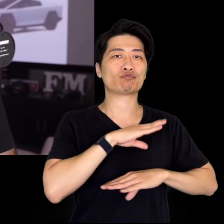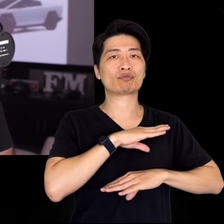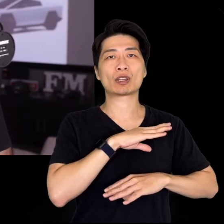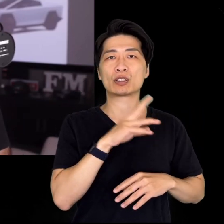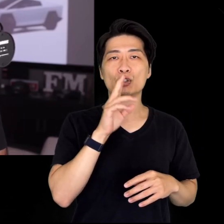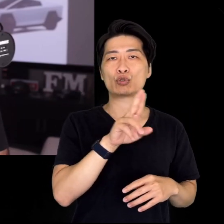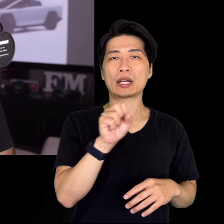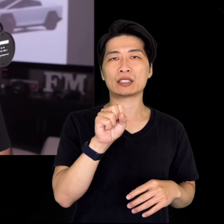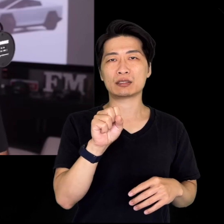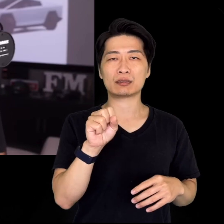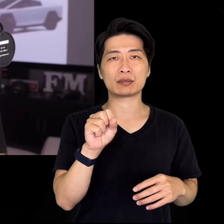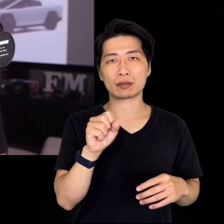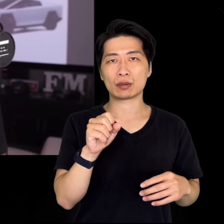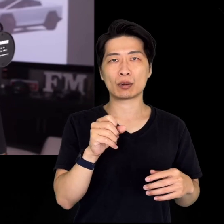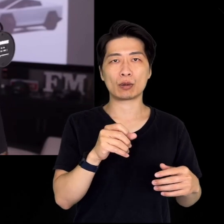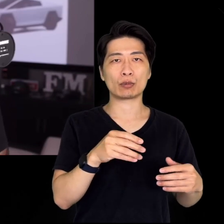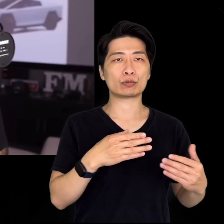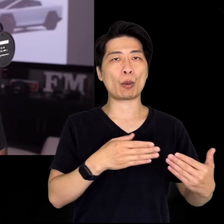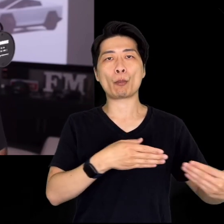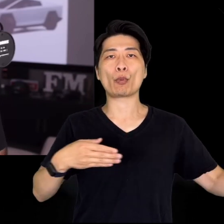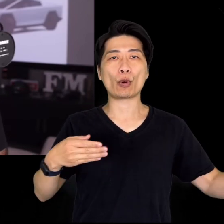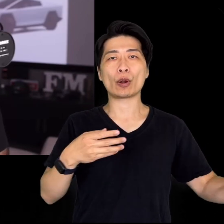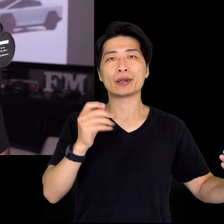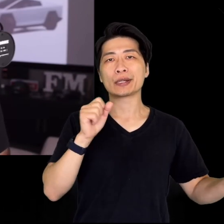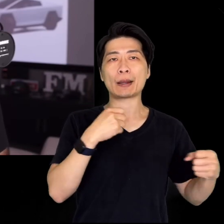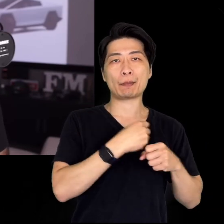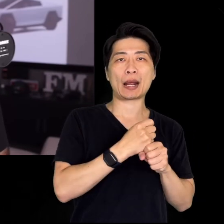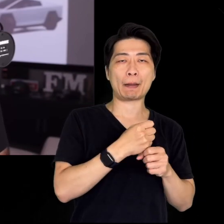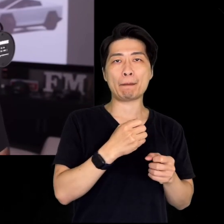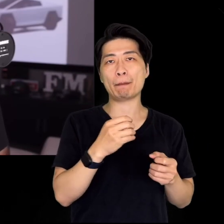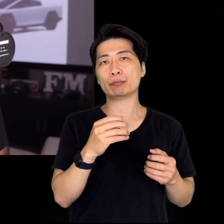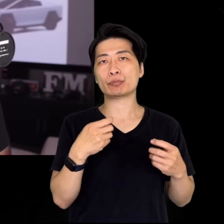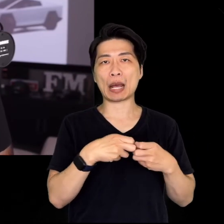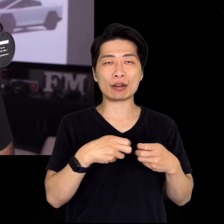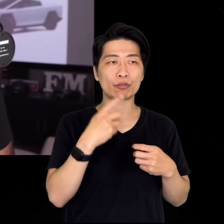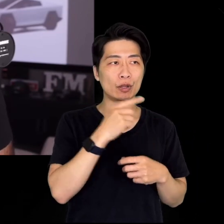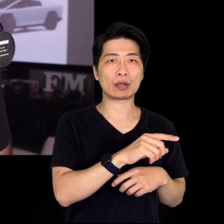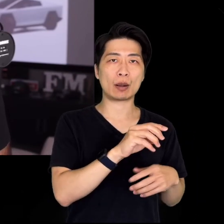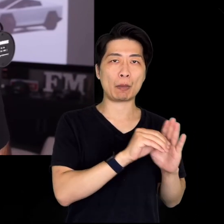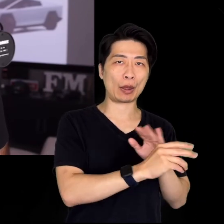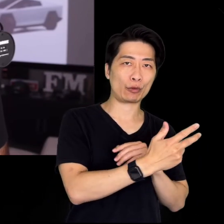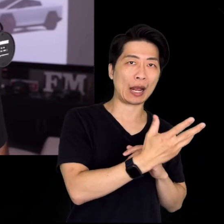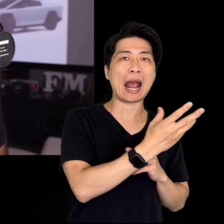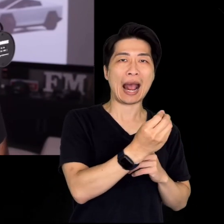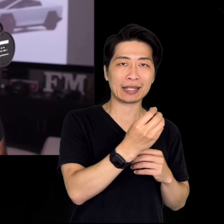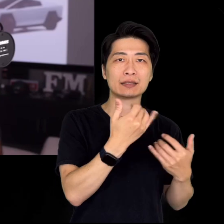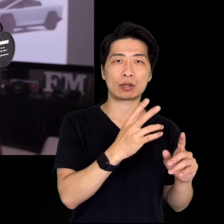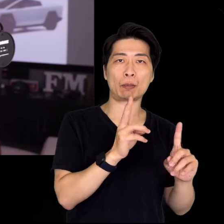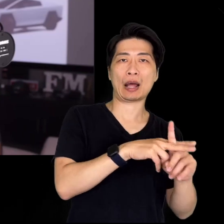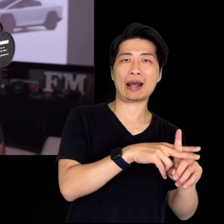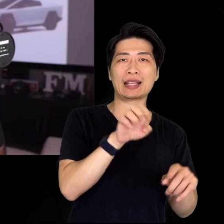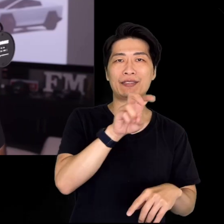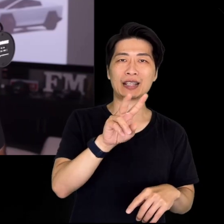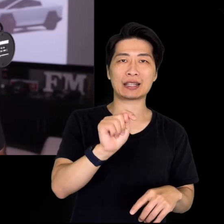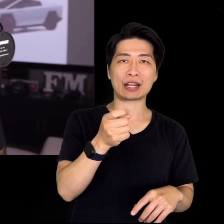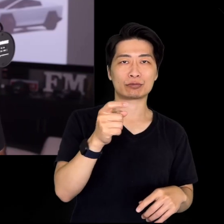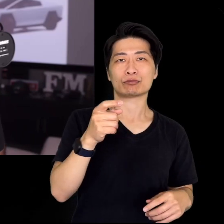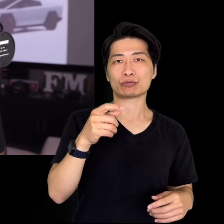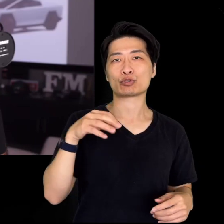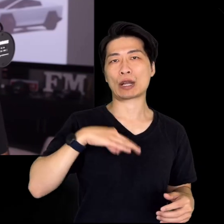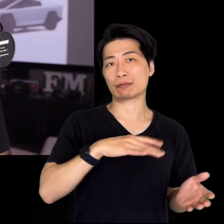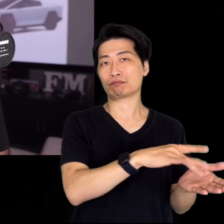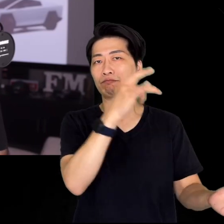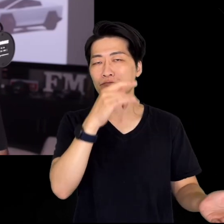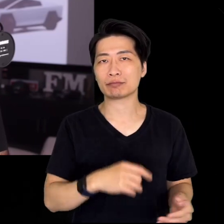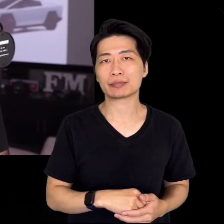within the sort of the U.S. borders, North American borders, so they can create batteries for something like the Model 3 and take advantage of the EV tax credit.